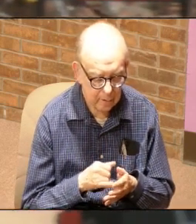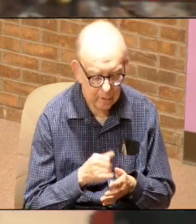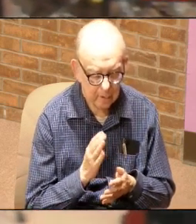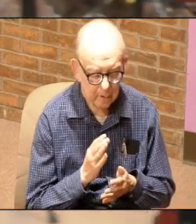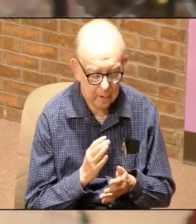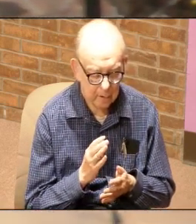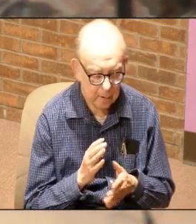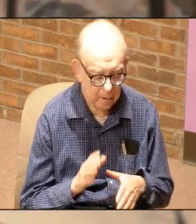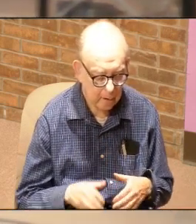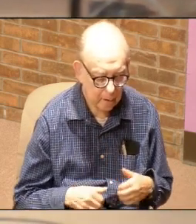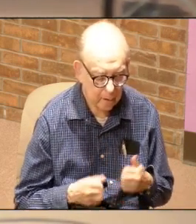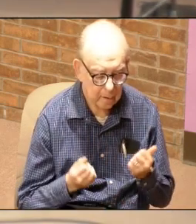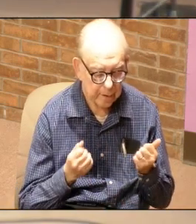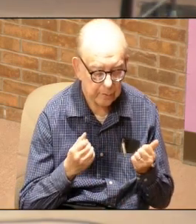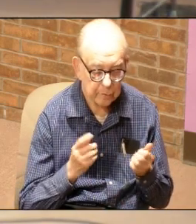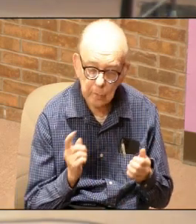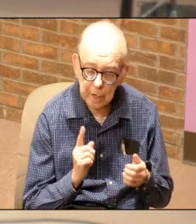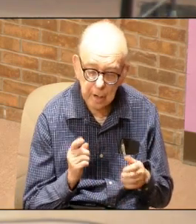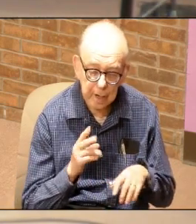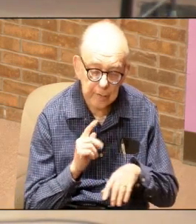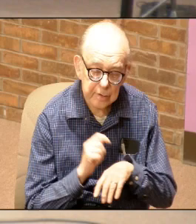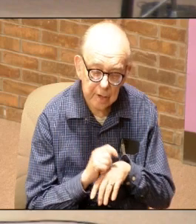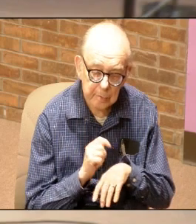God dwells in the temple.